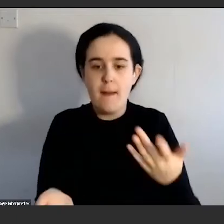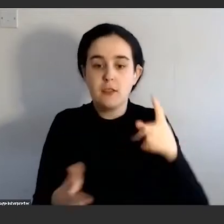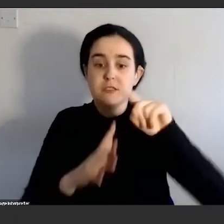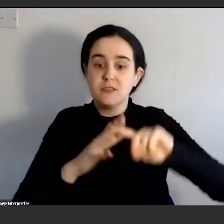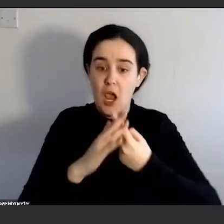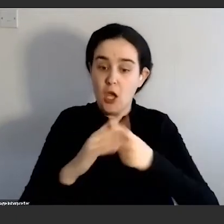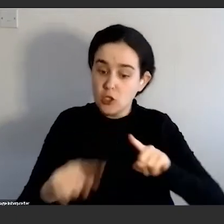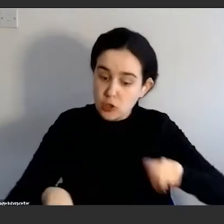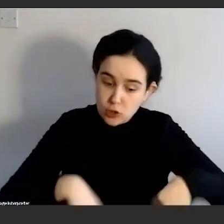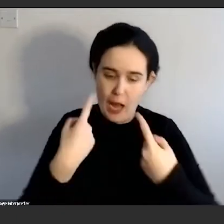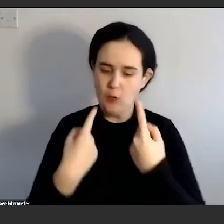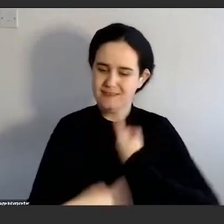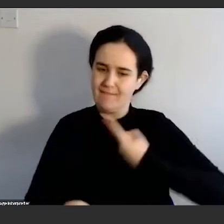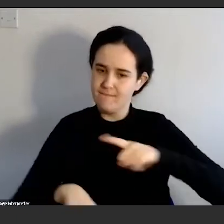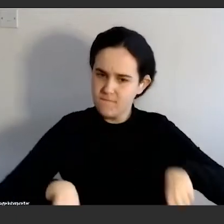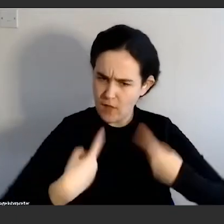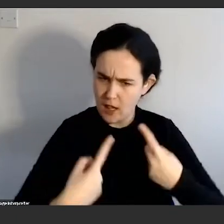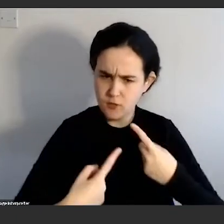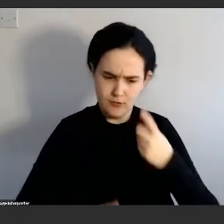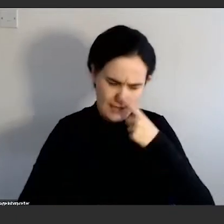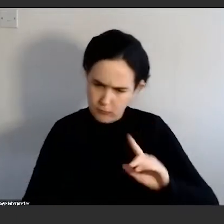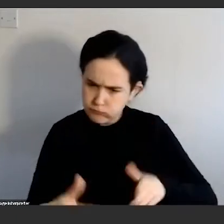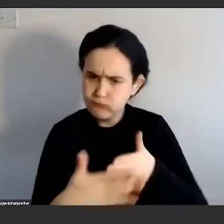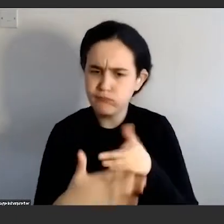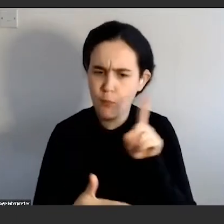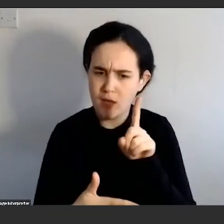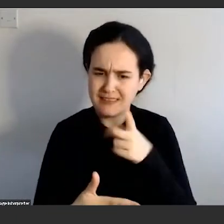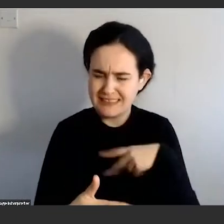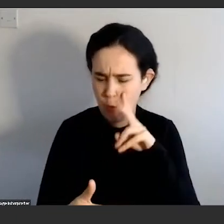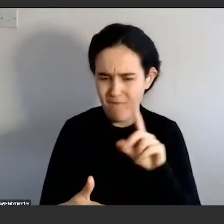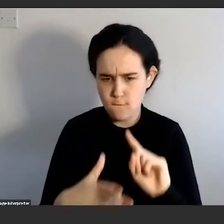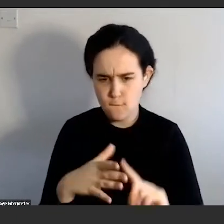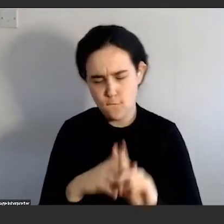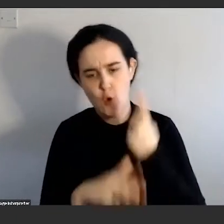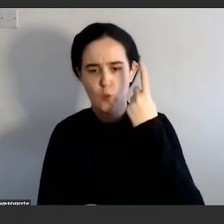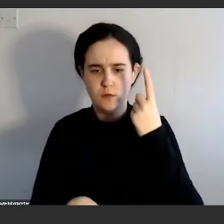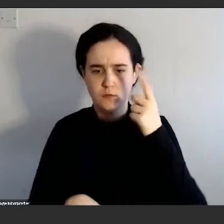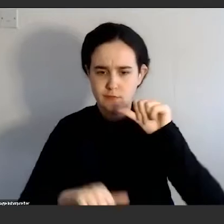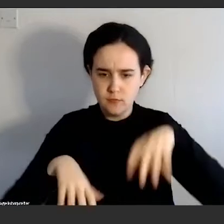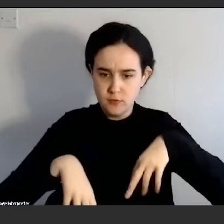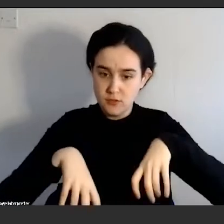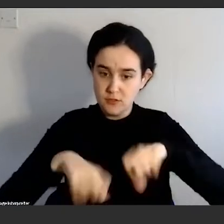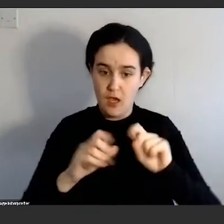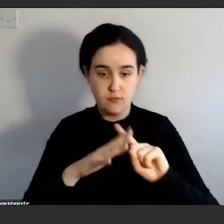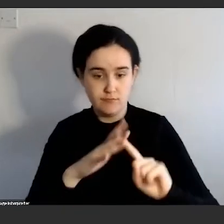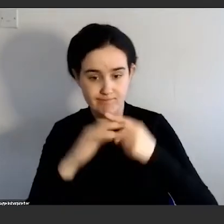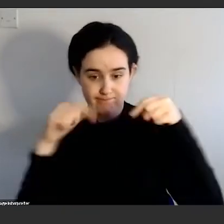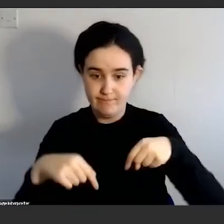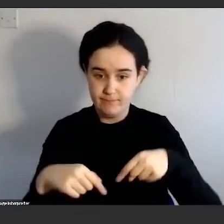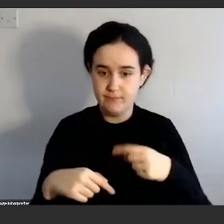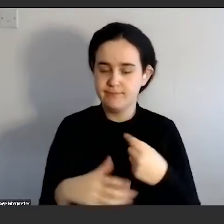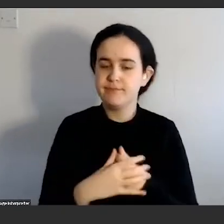she's disabled, and people are surprised that she has intimate relationships. At a pharmacy, she was asked, "Are